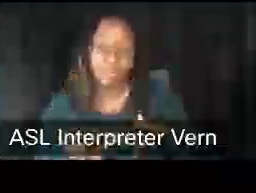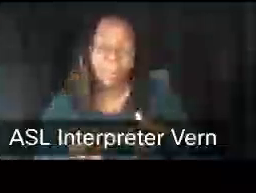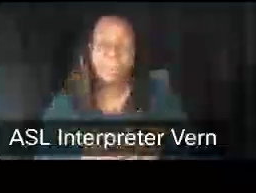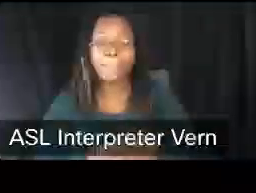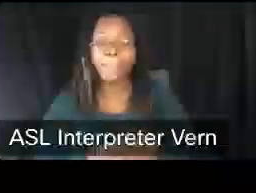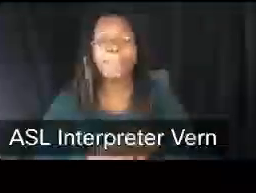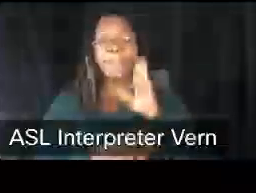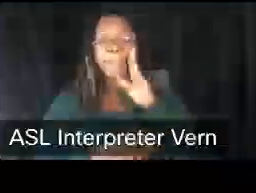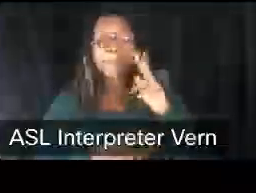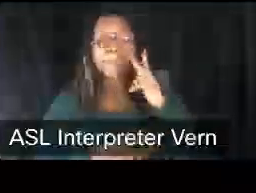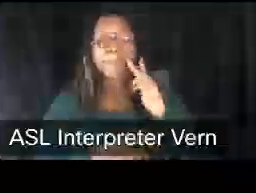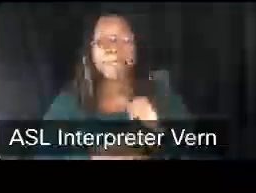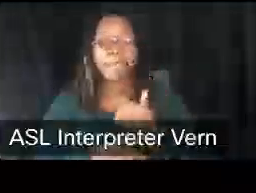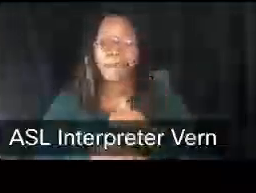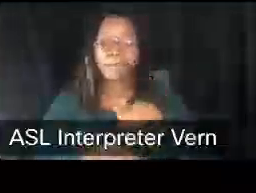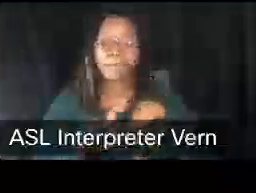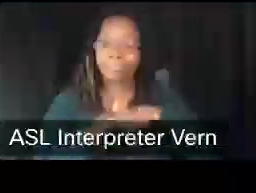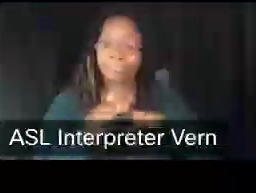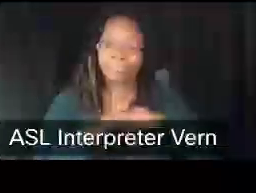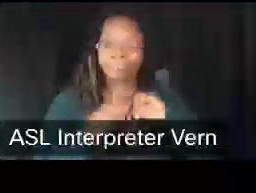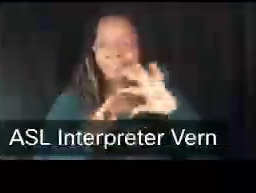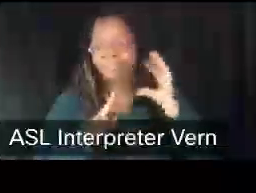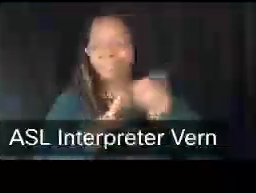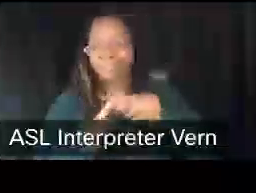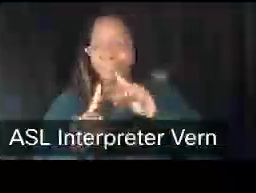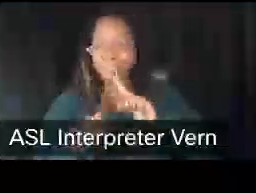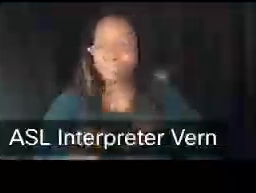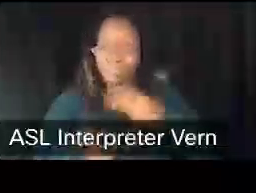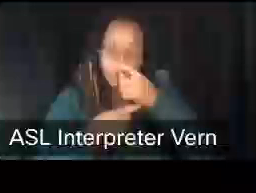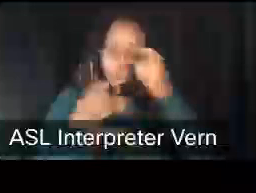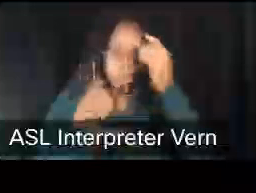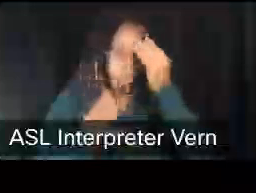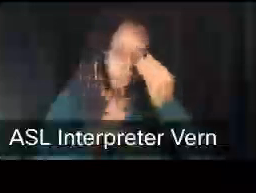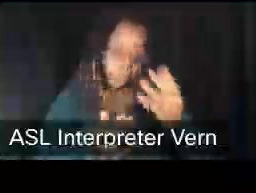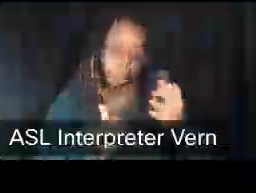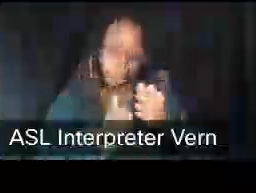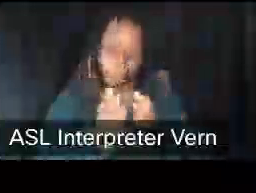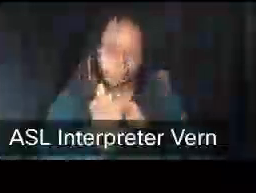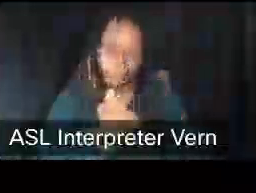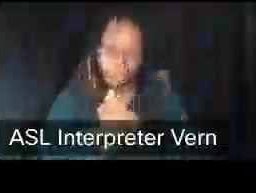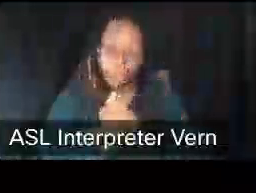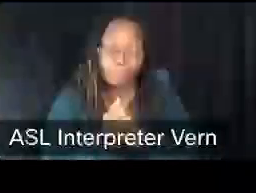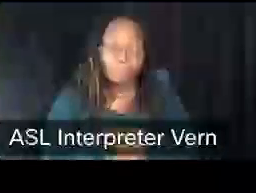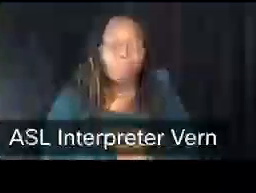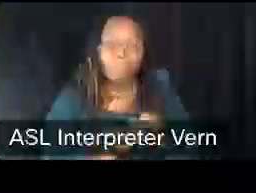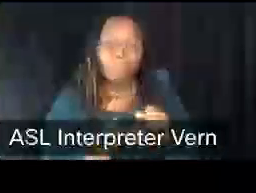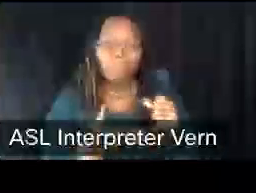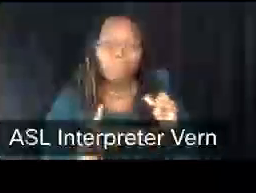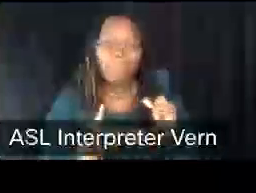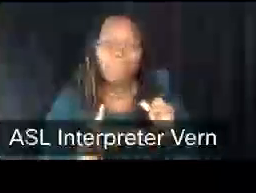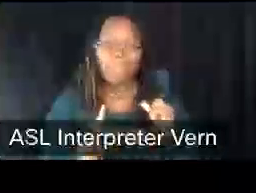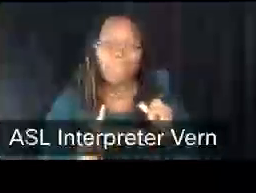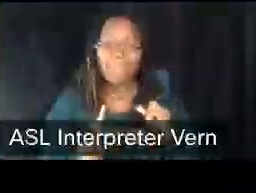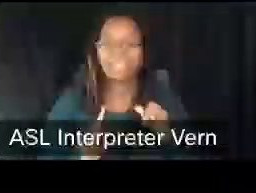will see our accessible, culturally responsive, trauma-informed framework. And this is the framework that the